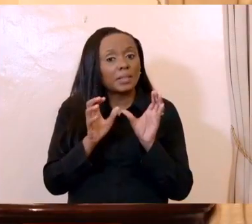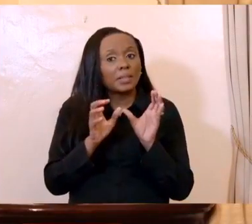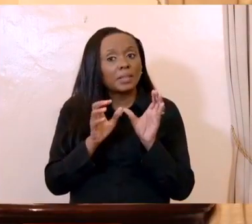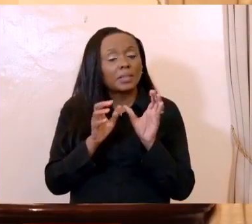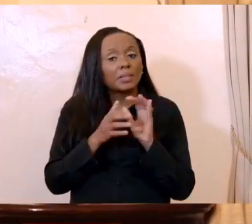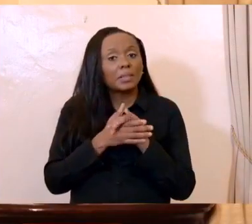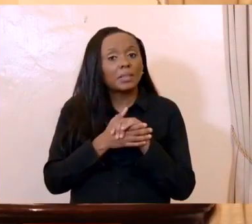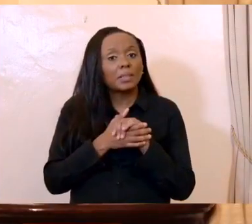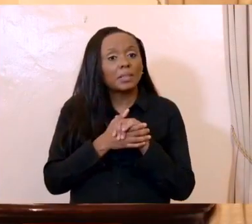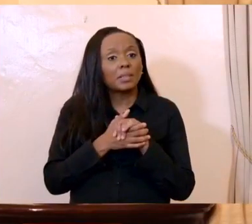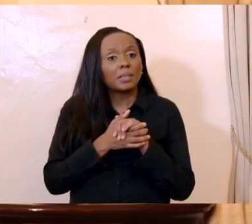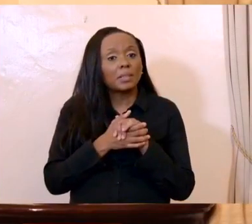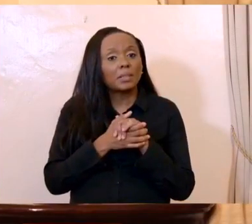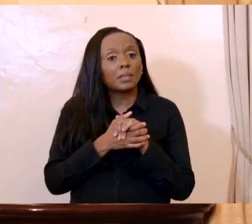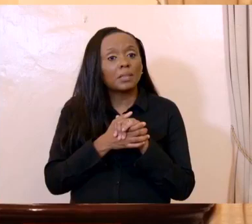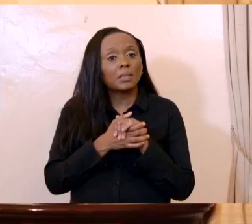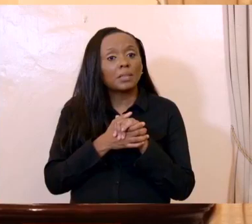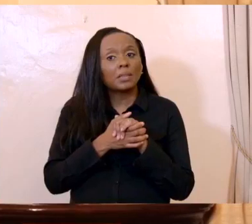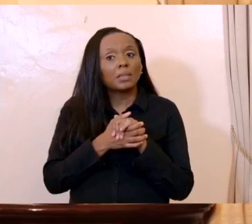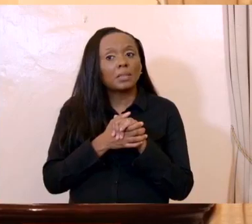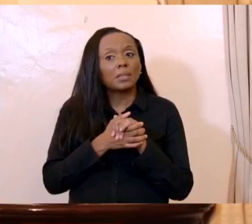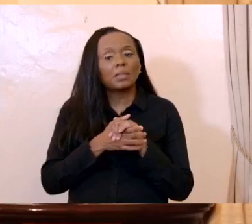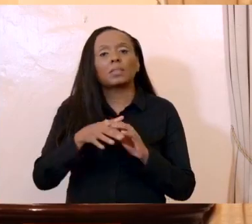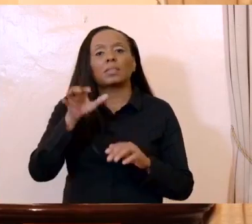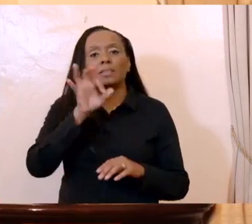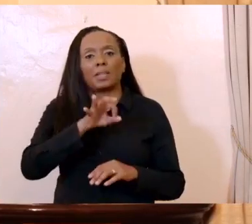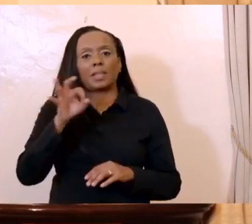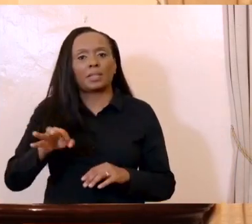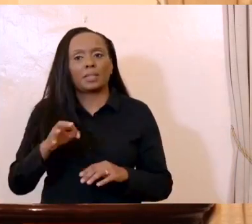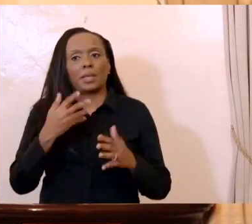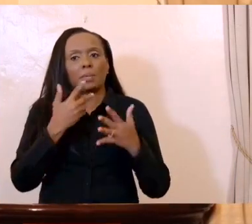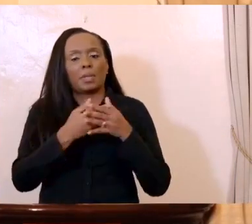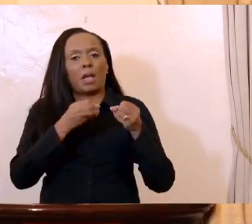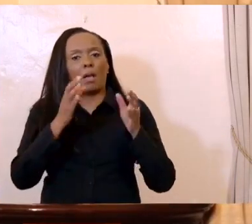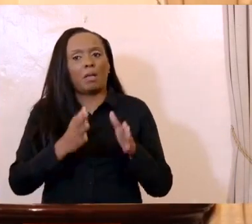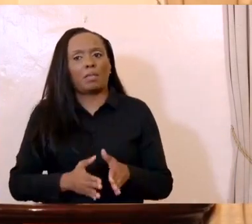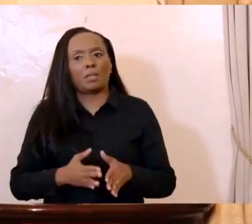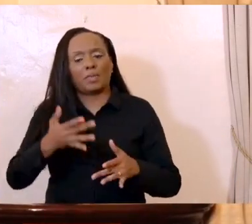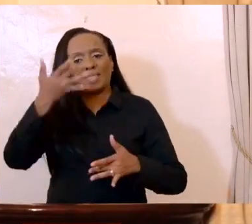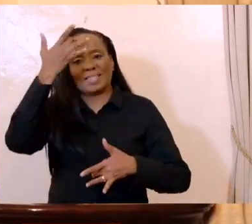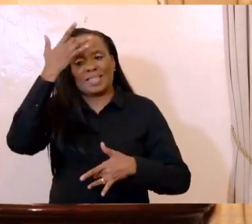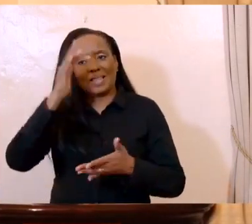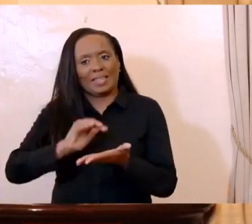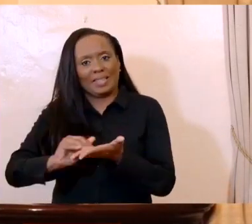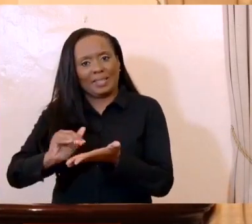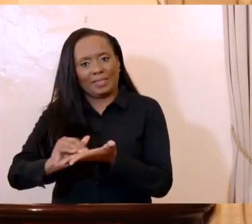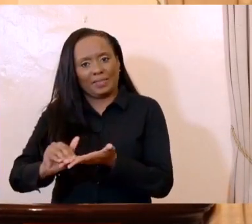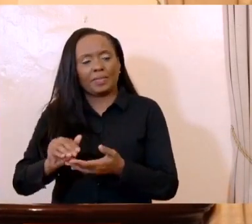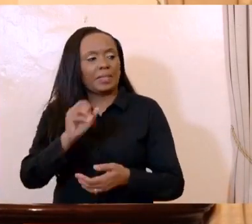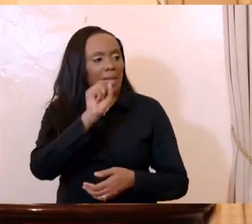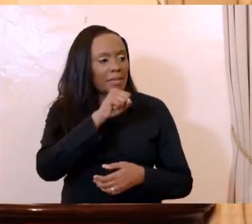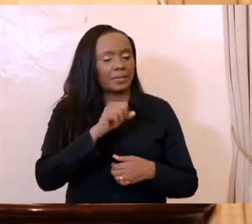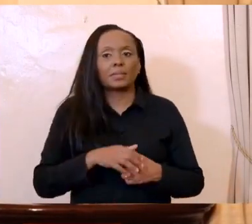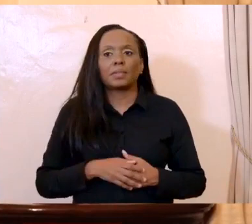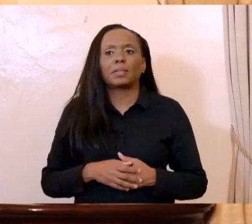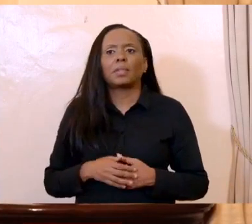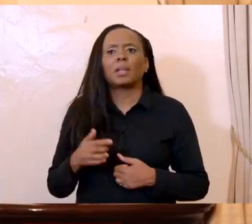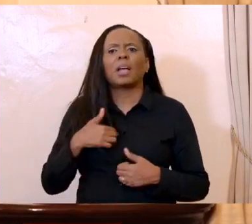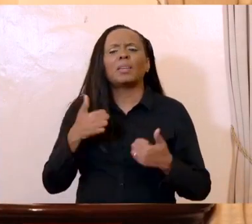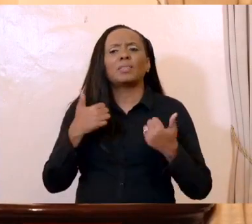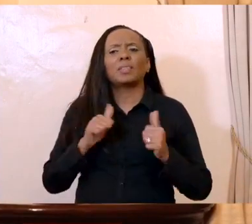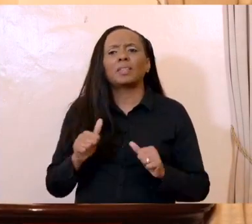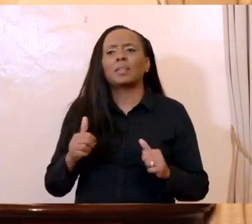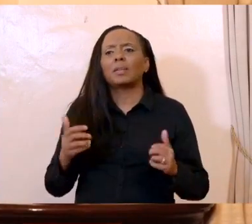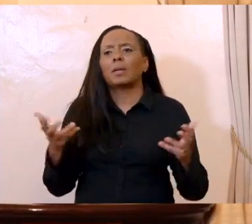99 officers reporting on sick leave at present. Okay. Now, what I'm trying to ascertain, what type of